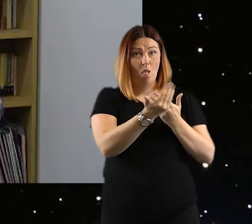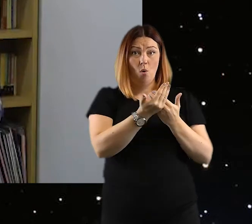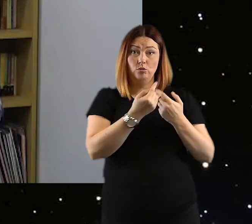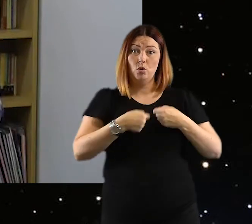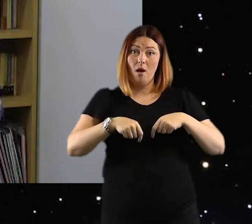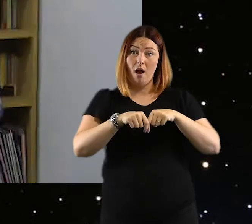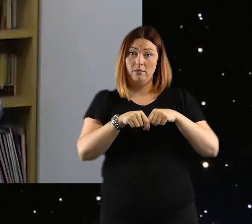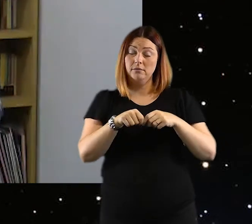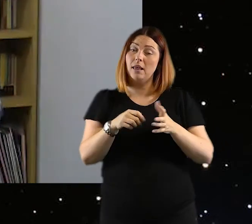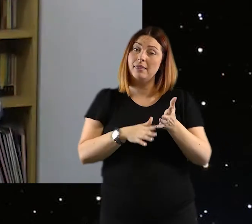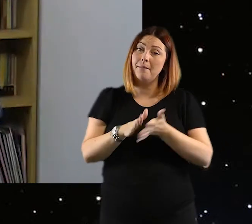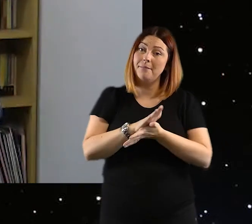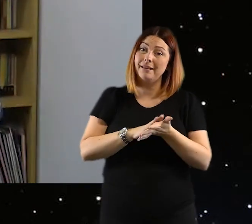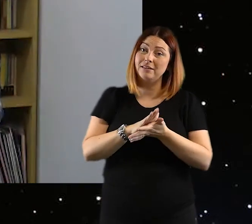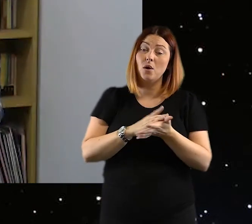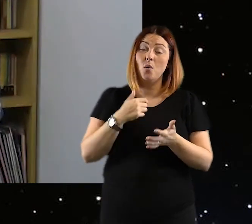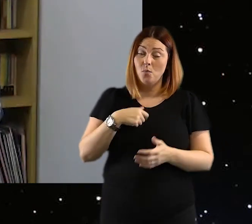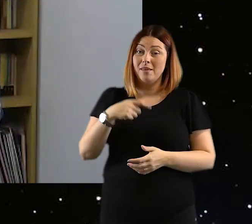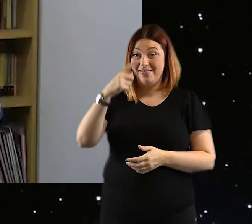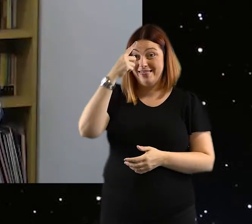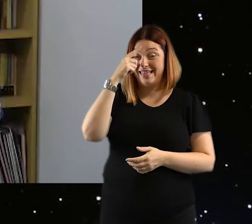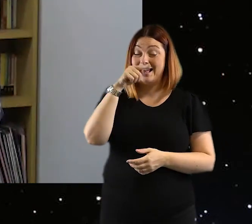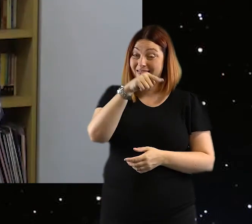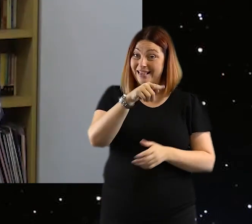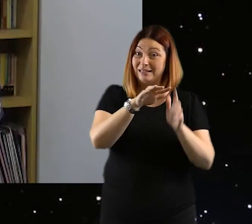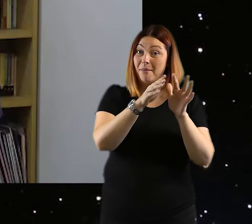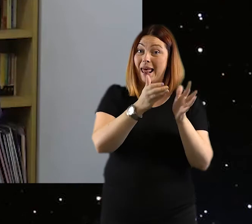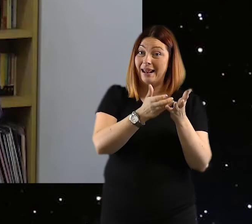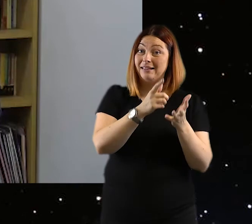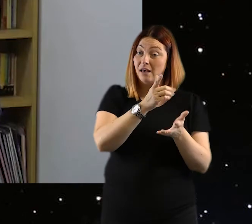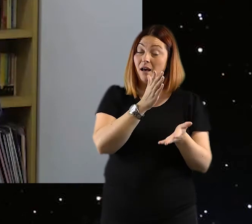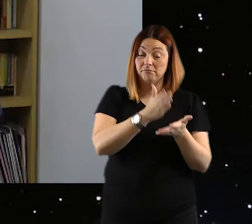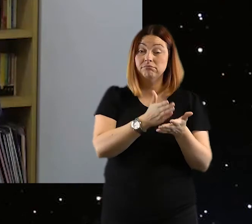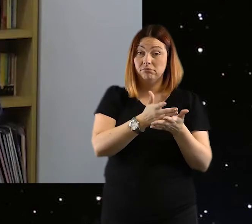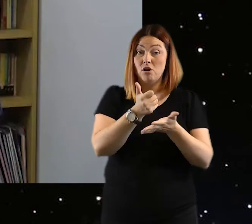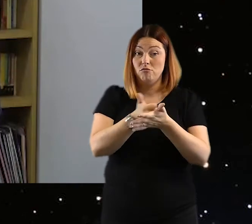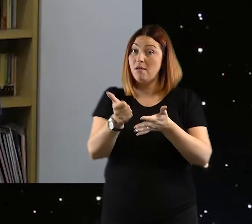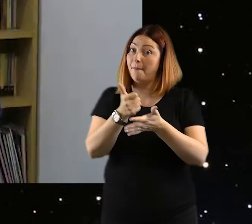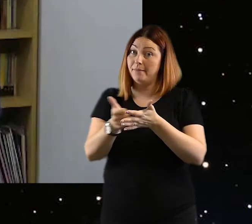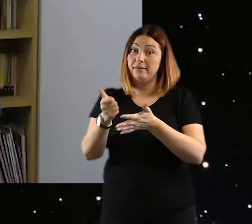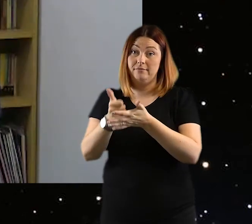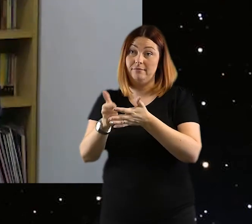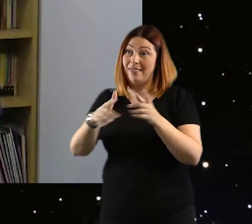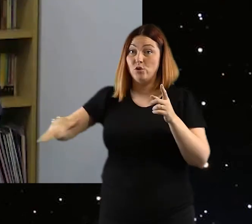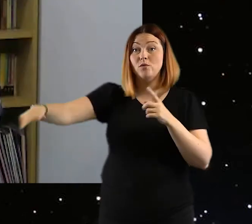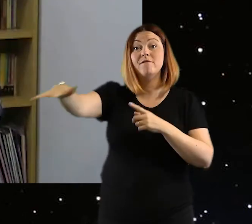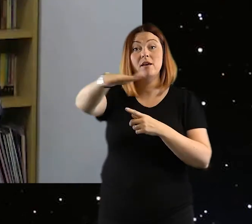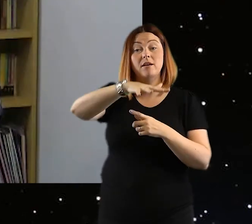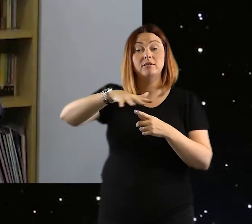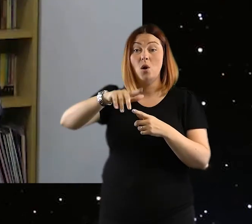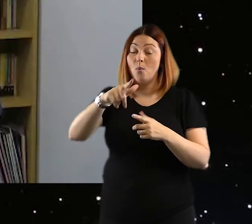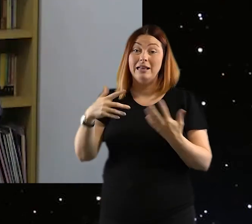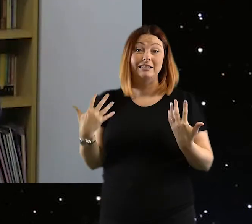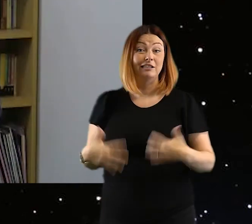close to us. It really does start to suggest that these types of planets are truly common